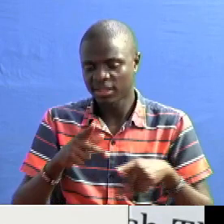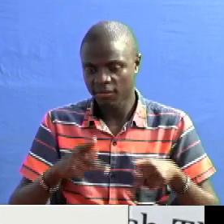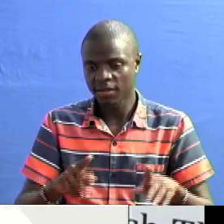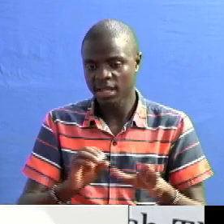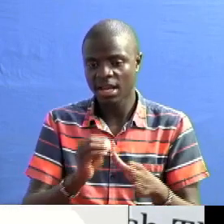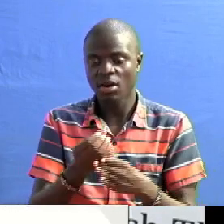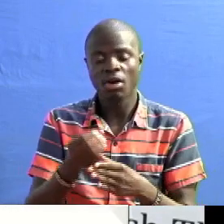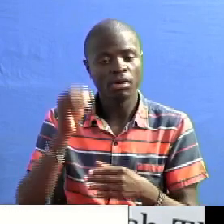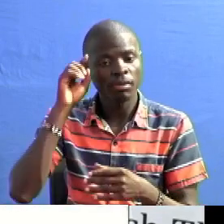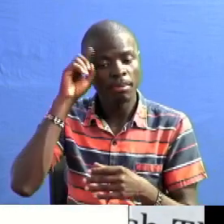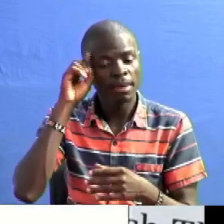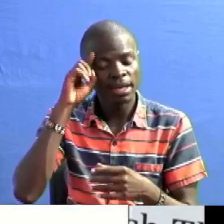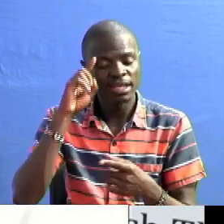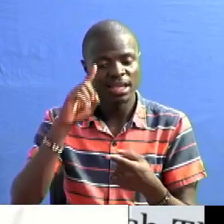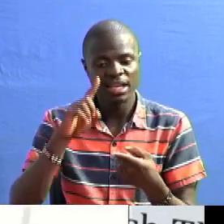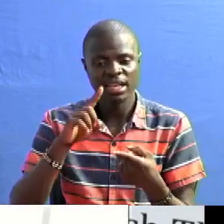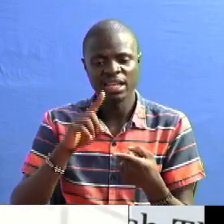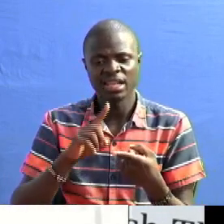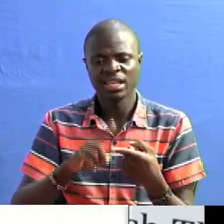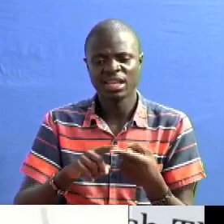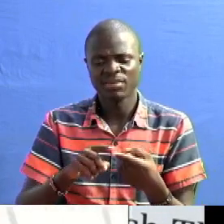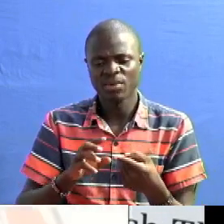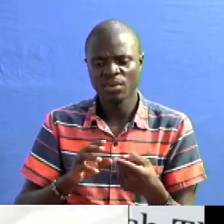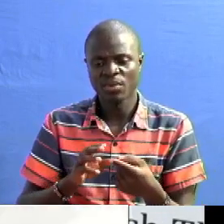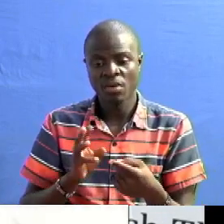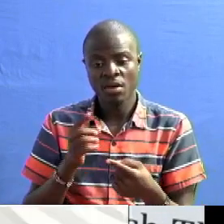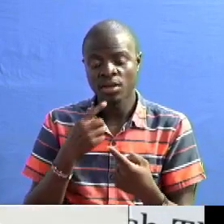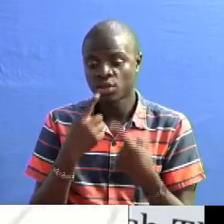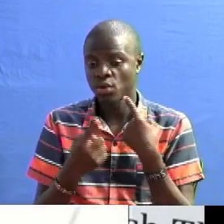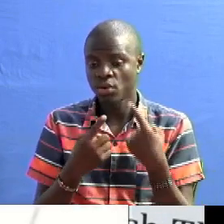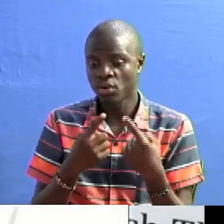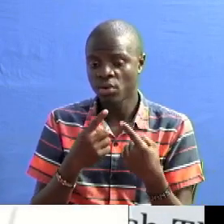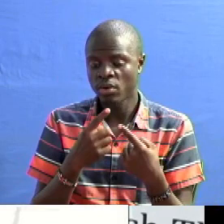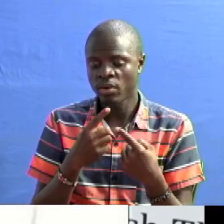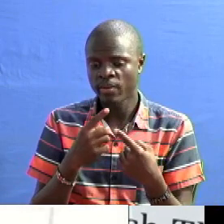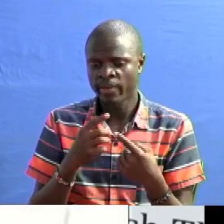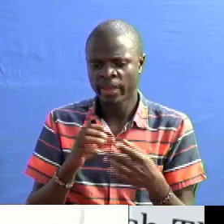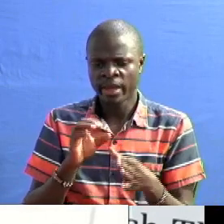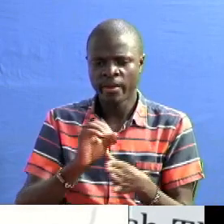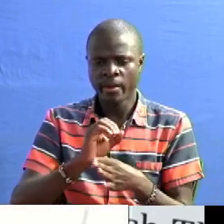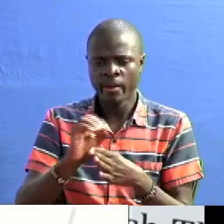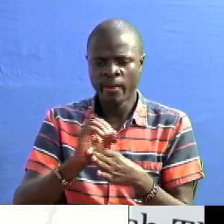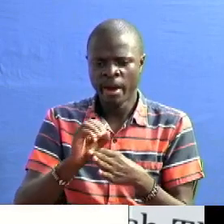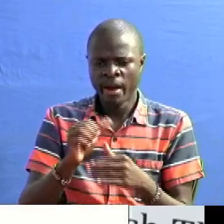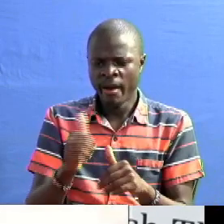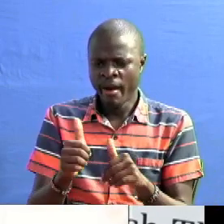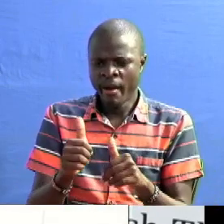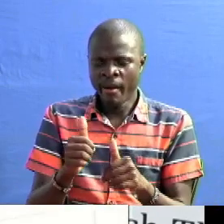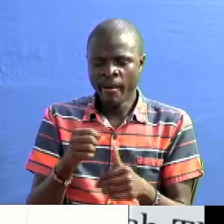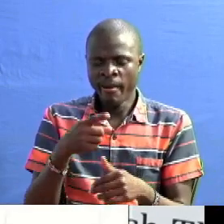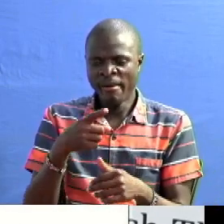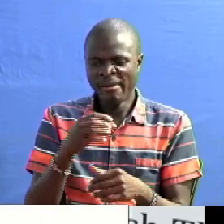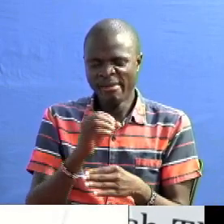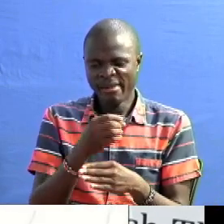we use activities to help people to achieve their goals. So, and we also use something we call occupations, where occupations are the things that you